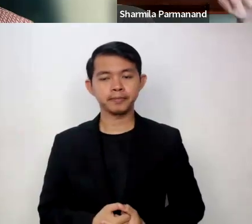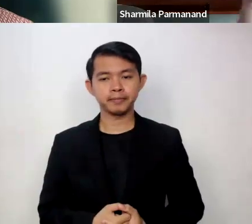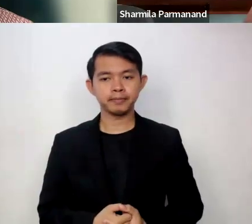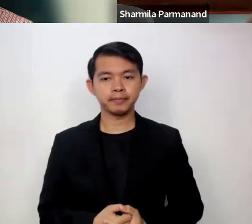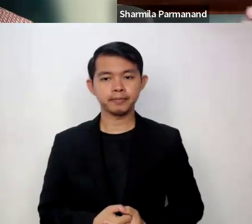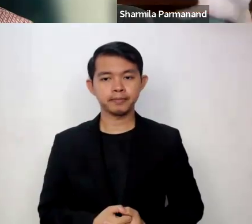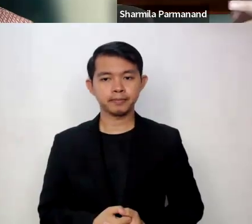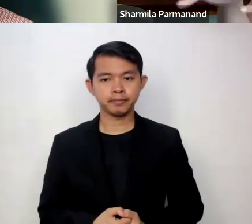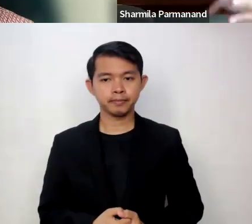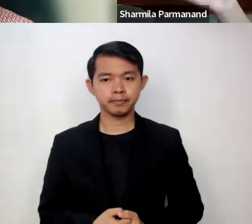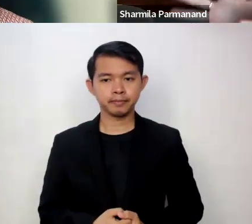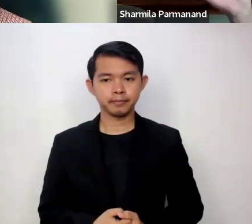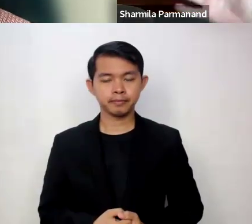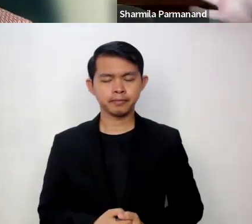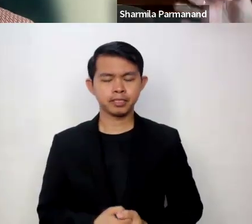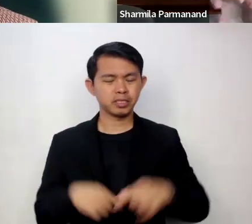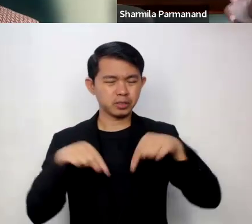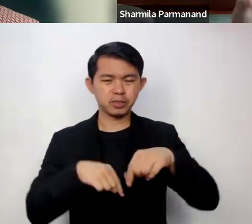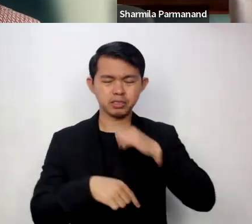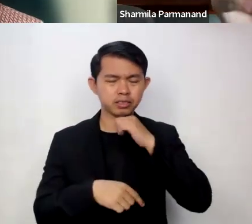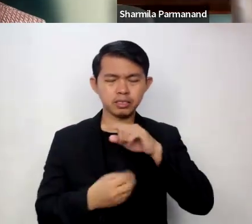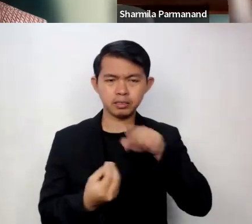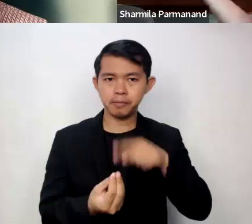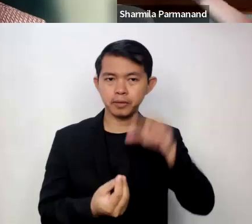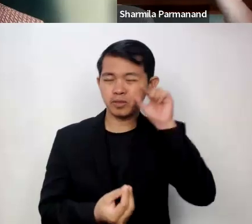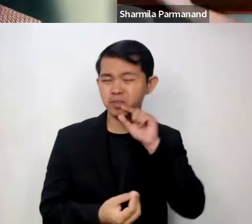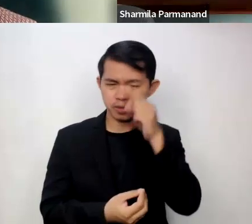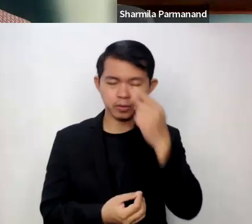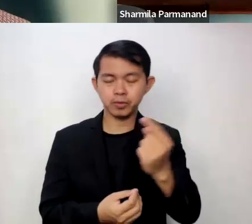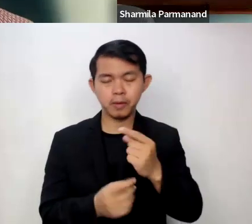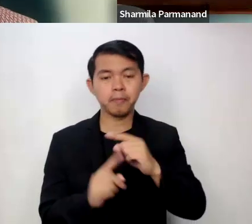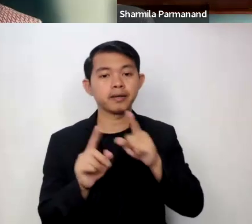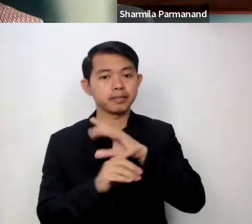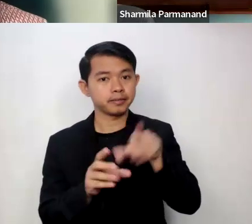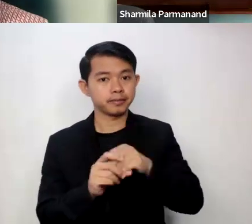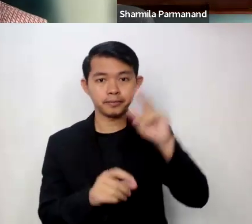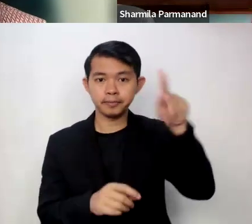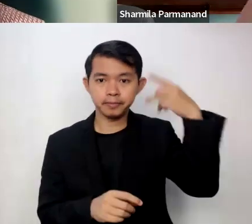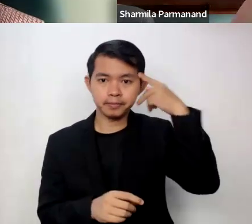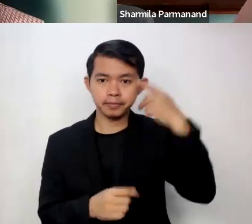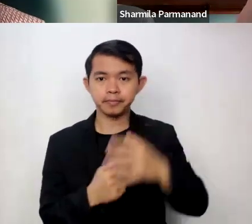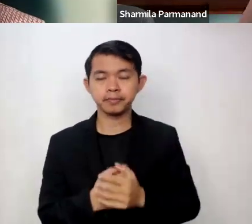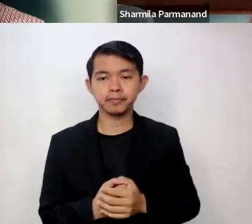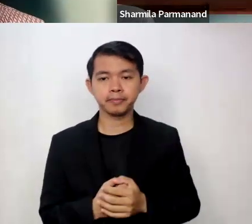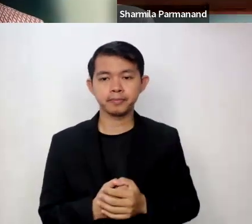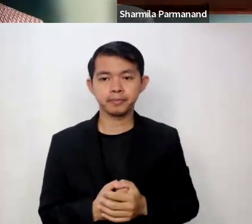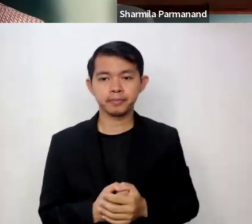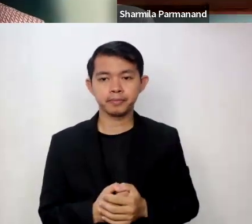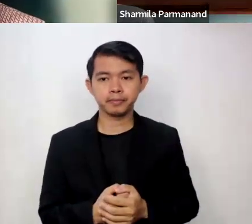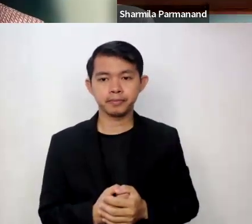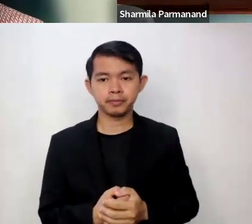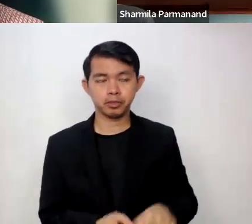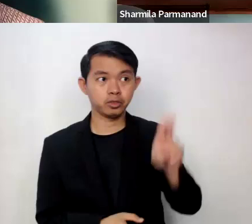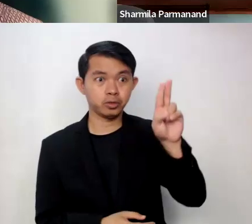And this is not just about gender, even like politics, like the US calls itself as the biggest, land of the free, but